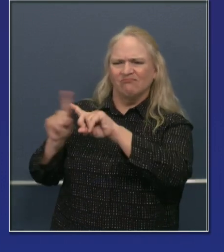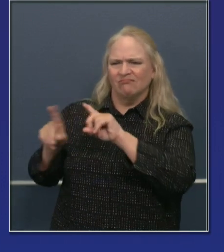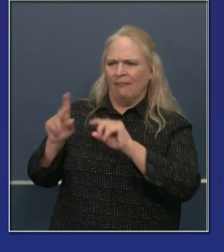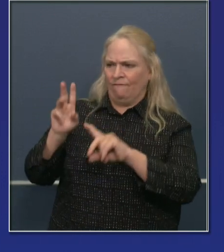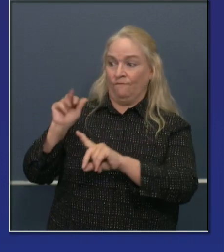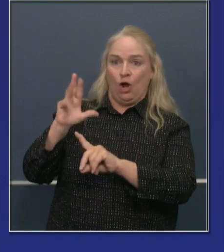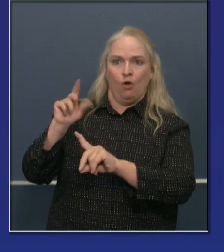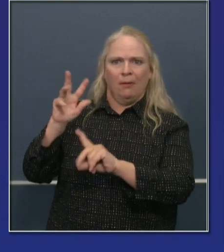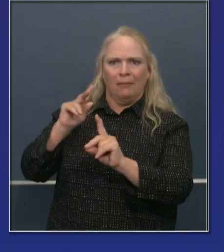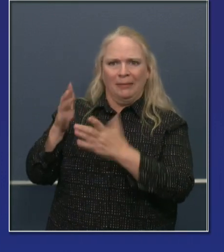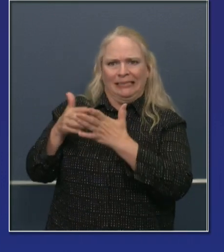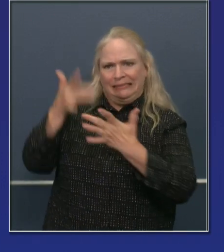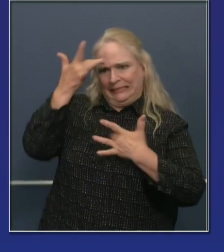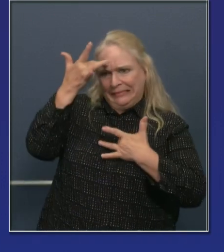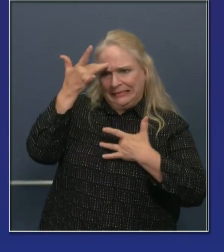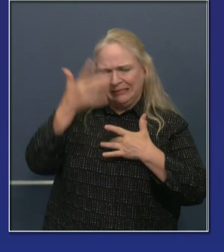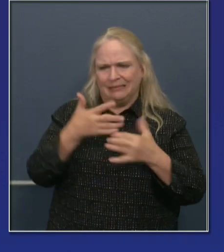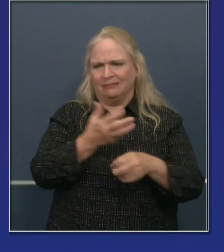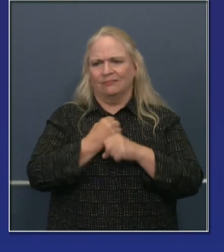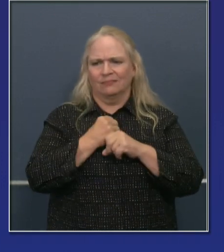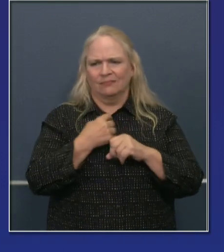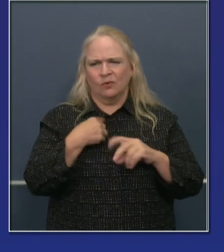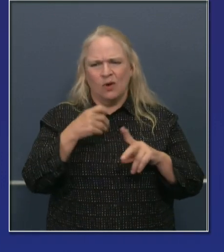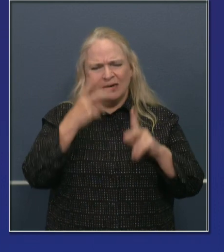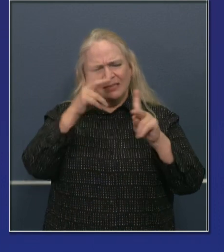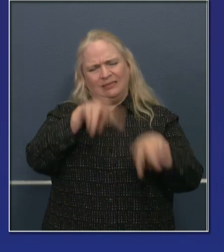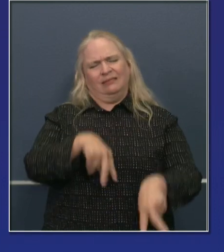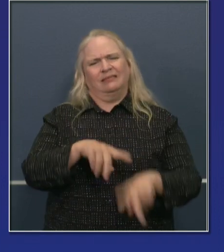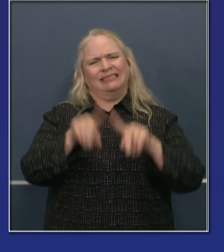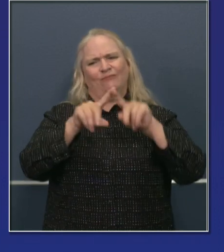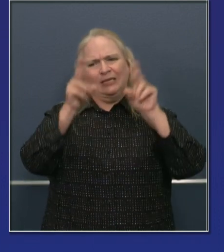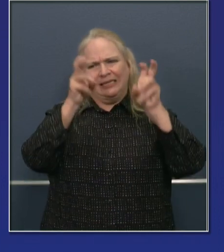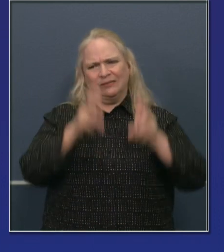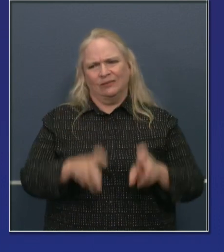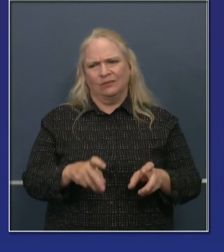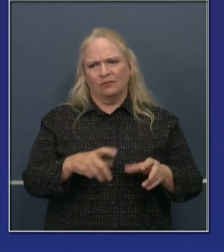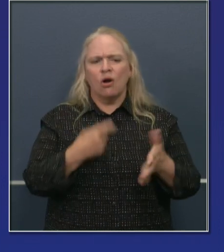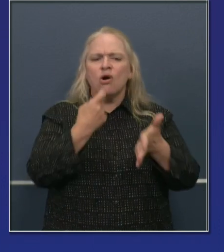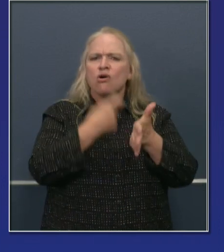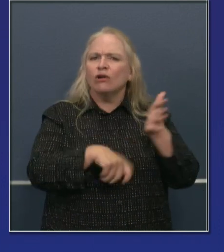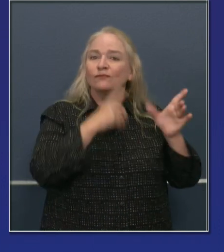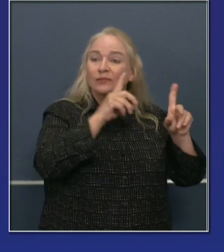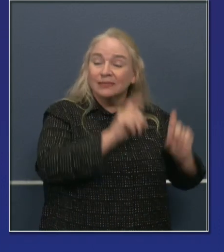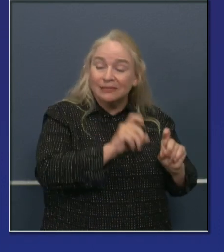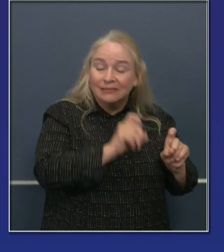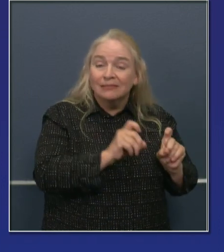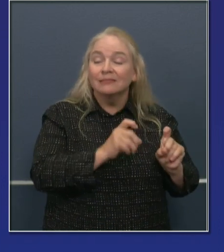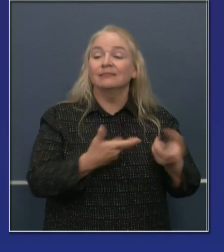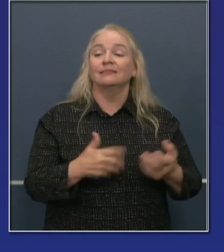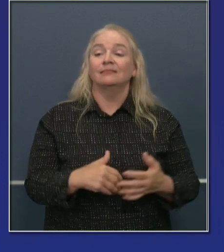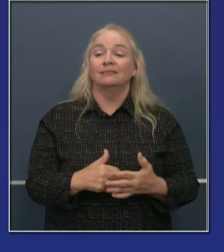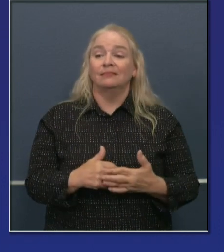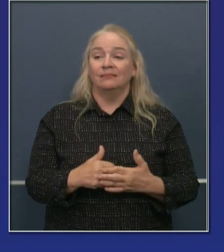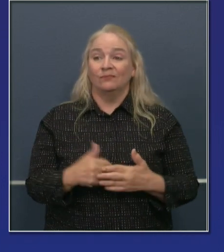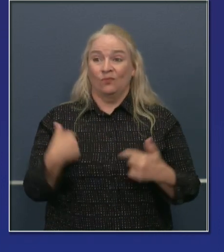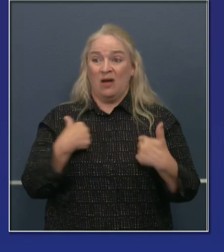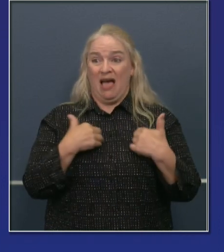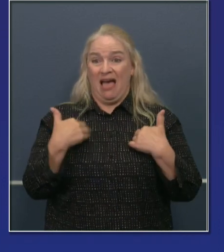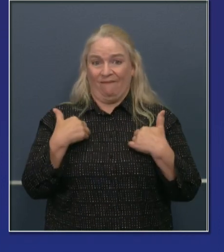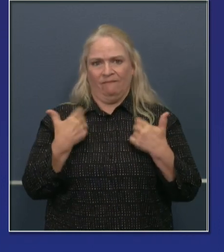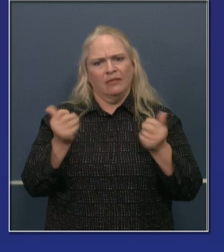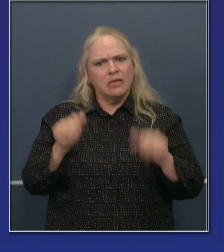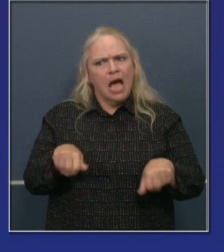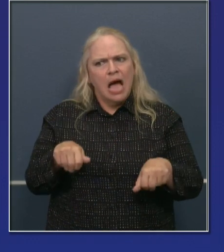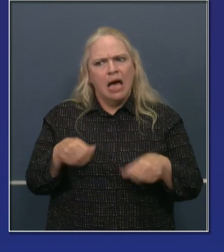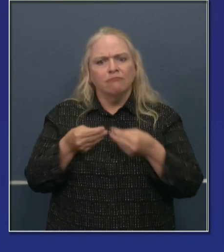also looking at issues of costs associated with testing, so it's a more sustainable model and we can build on the success